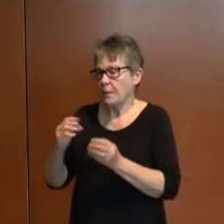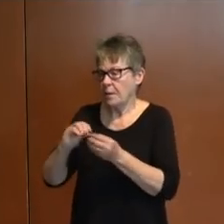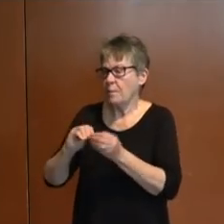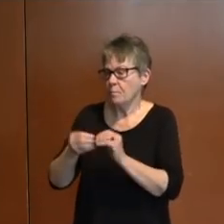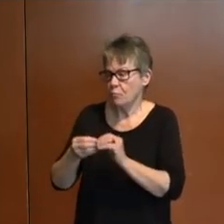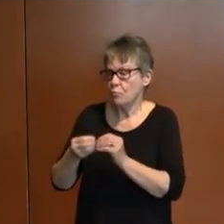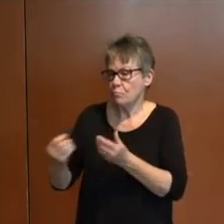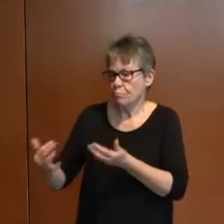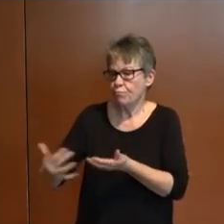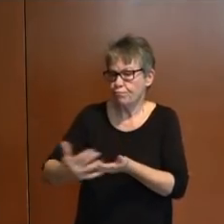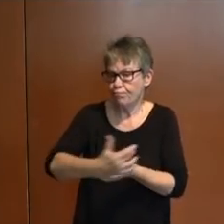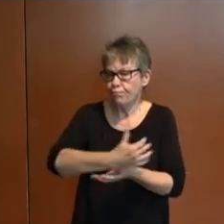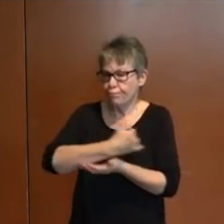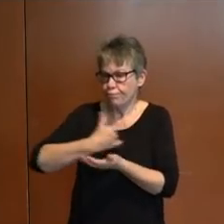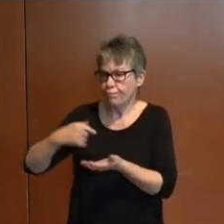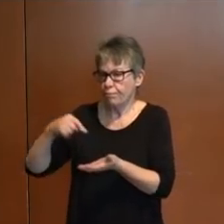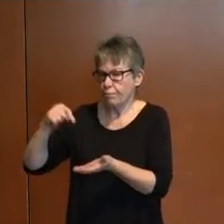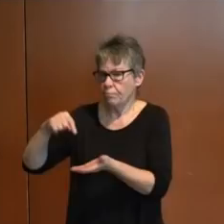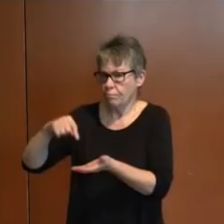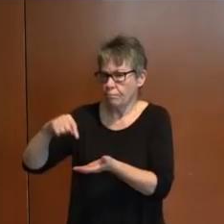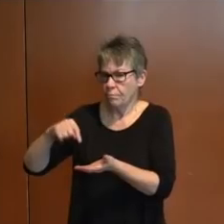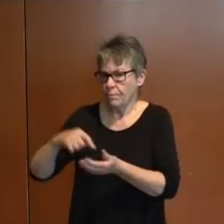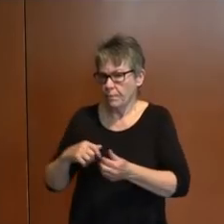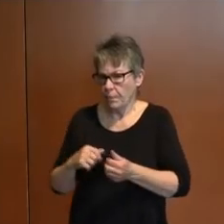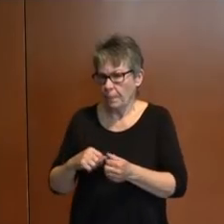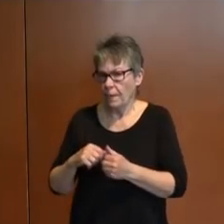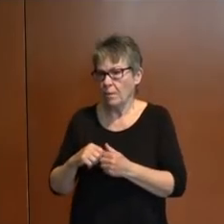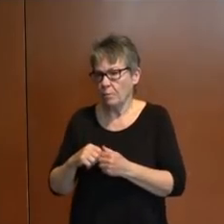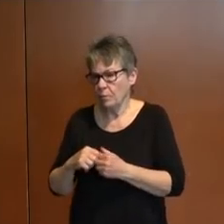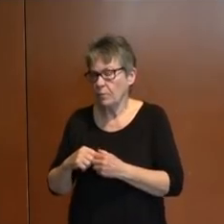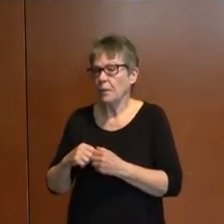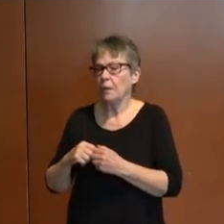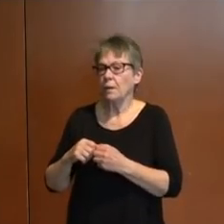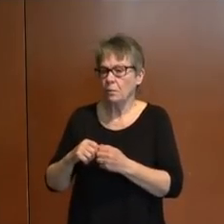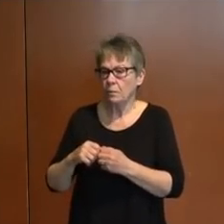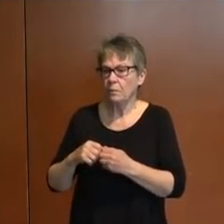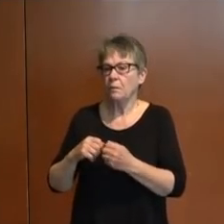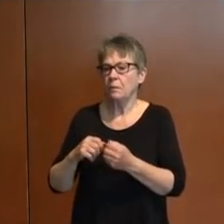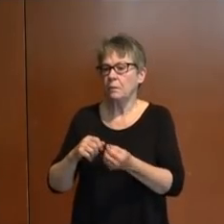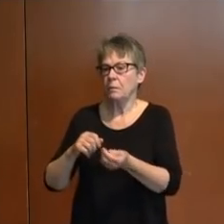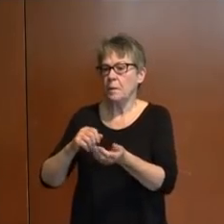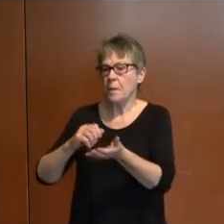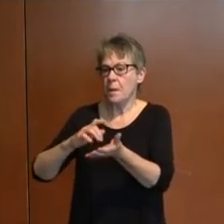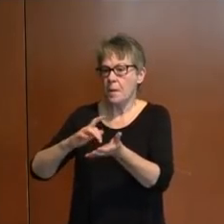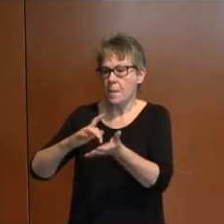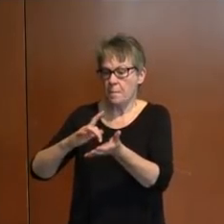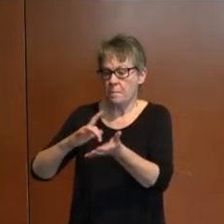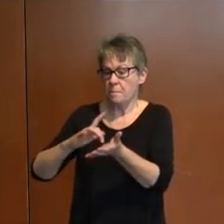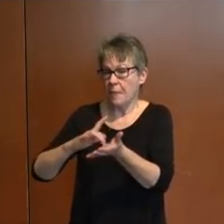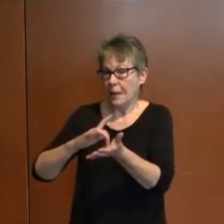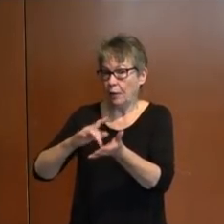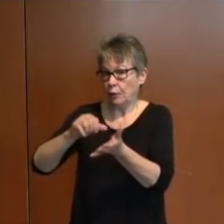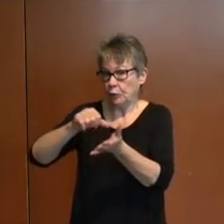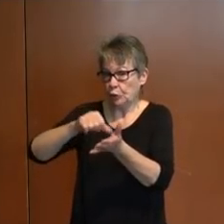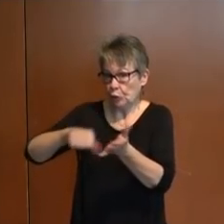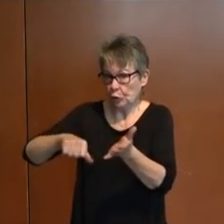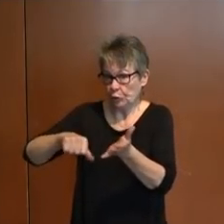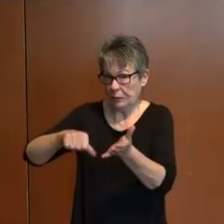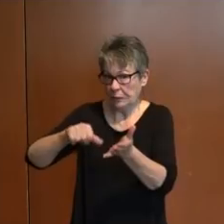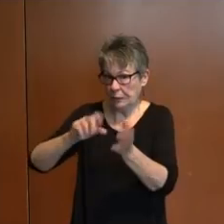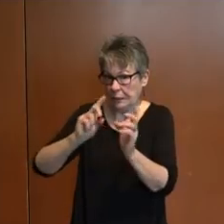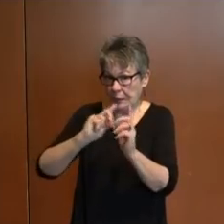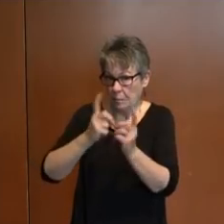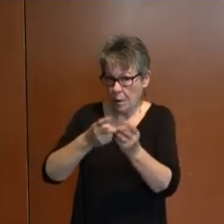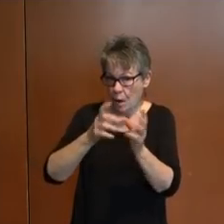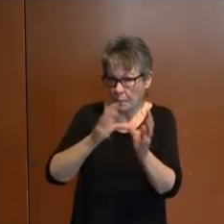medical surgical, critical care capacity, and critical care occupancy. 45 of 71 hospitals